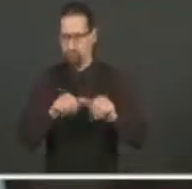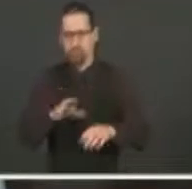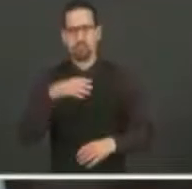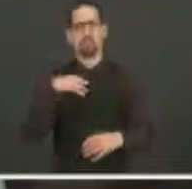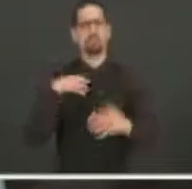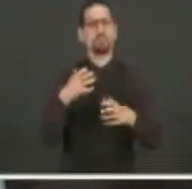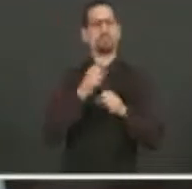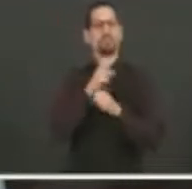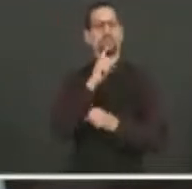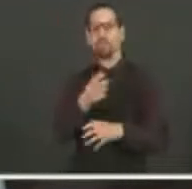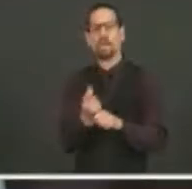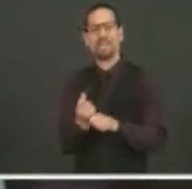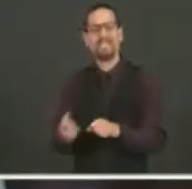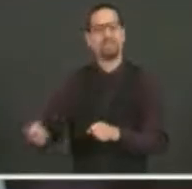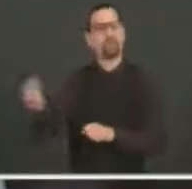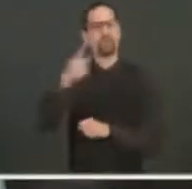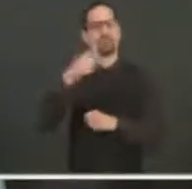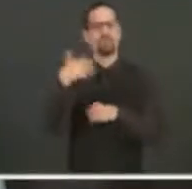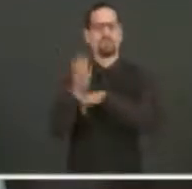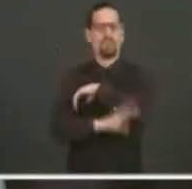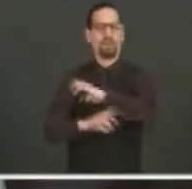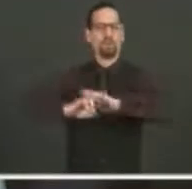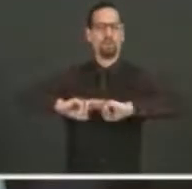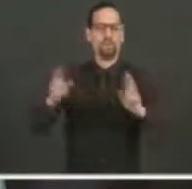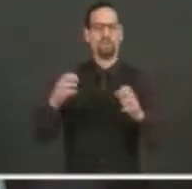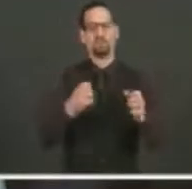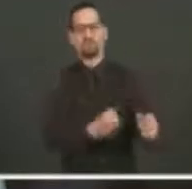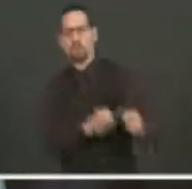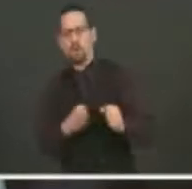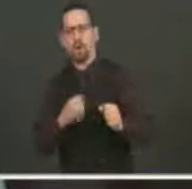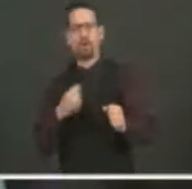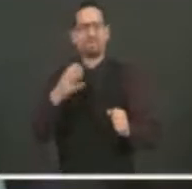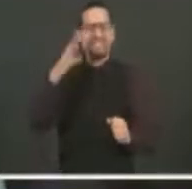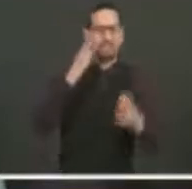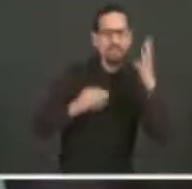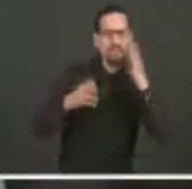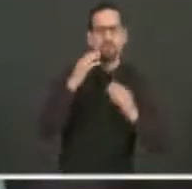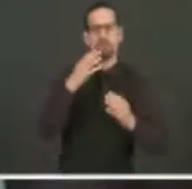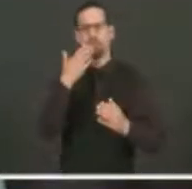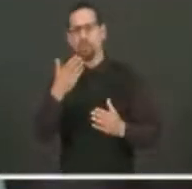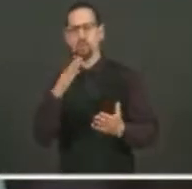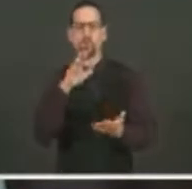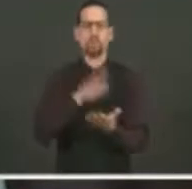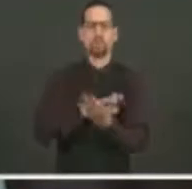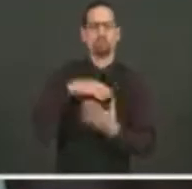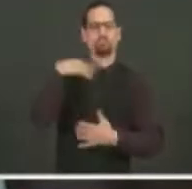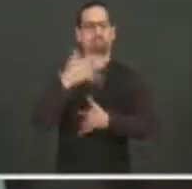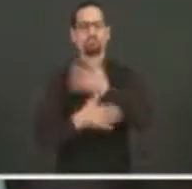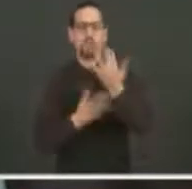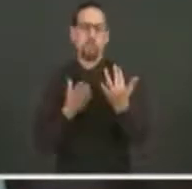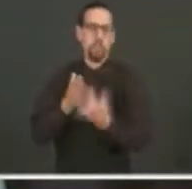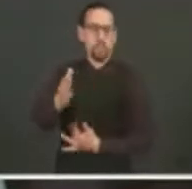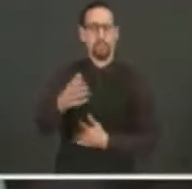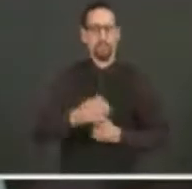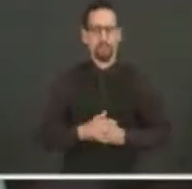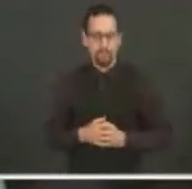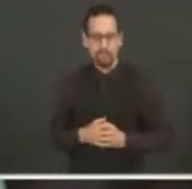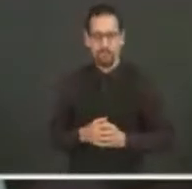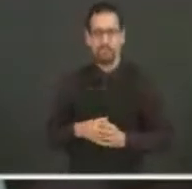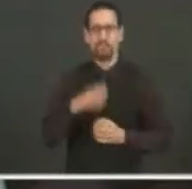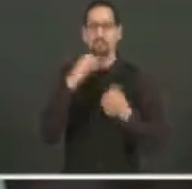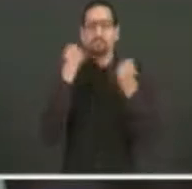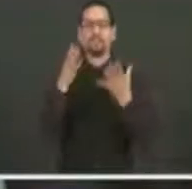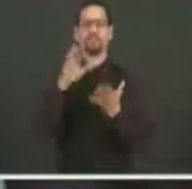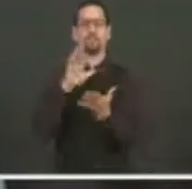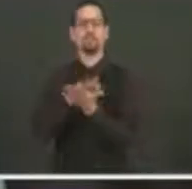schools. We are asking our districts to submit their reopening plans for each of